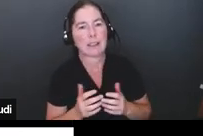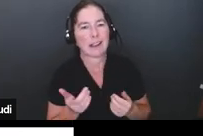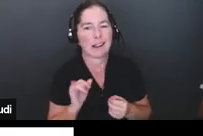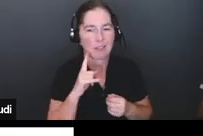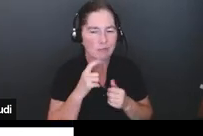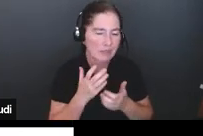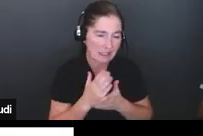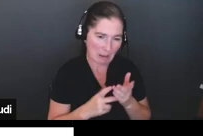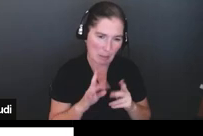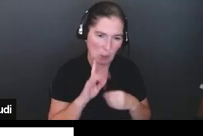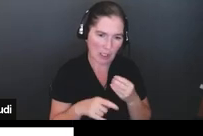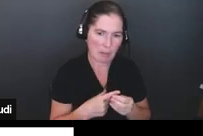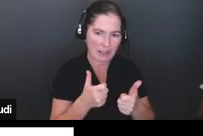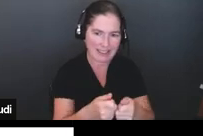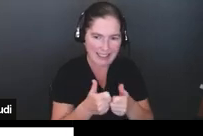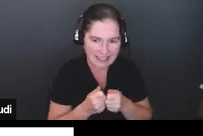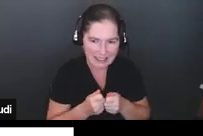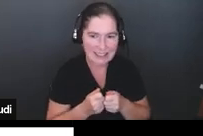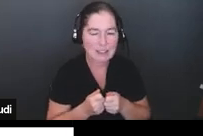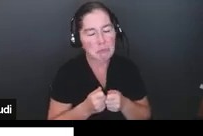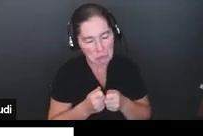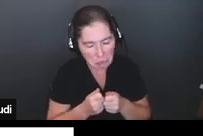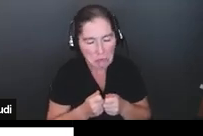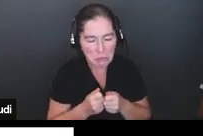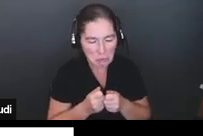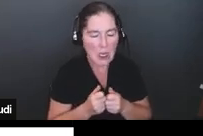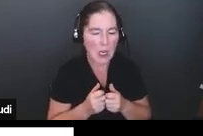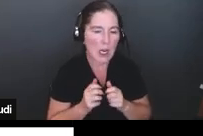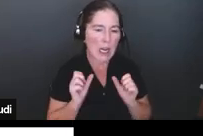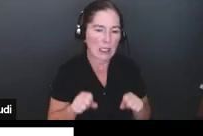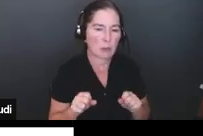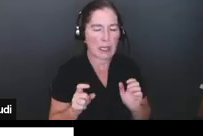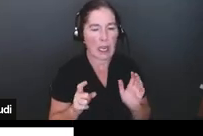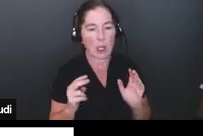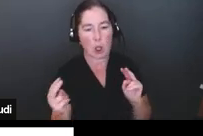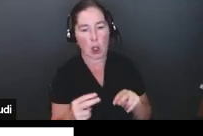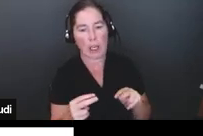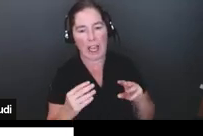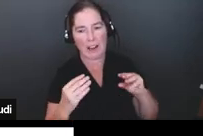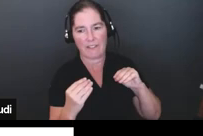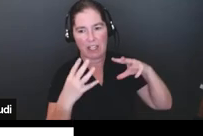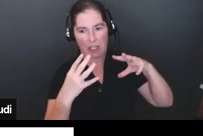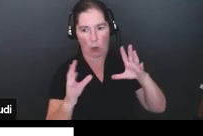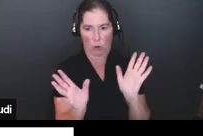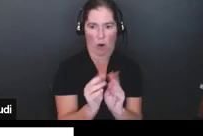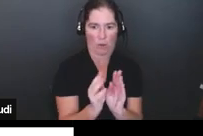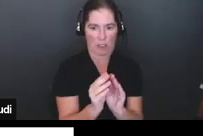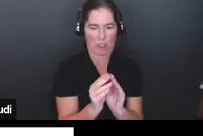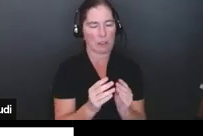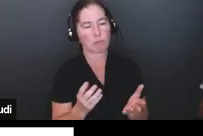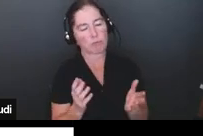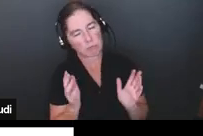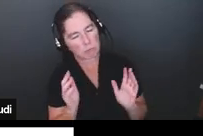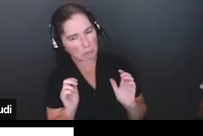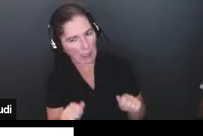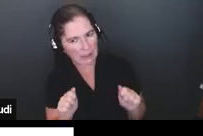that some people had referenced on day one. We may have a chance to look at the video conferencing again, possibly given our